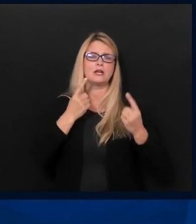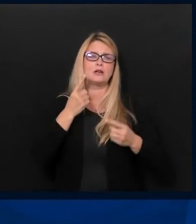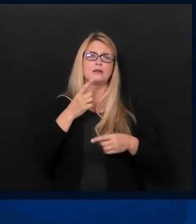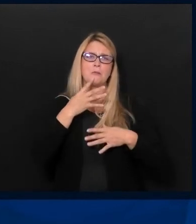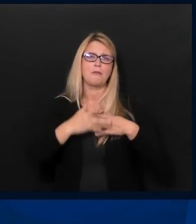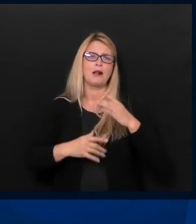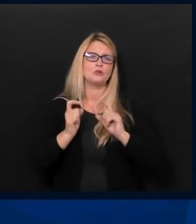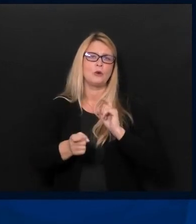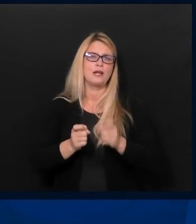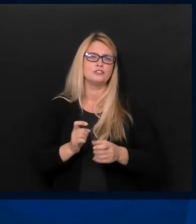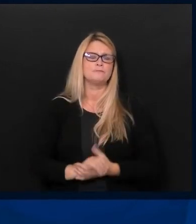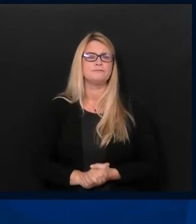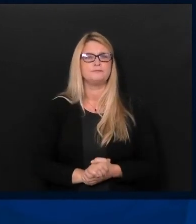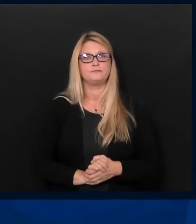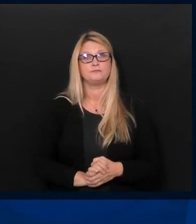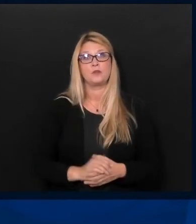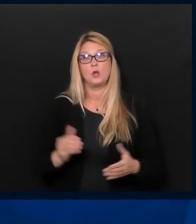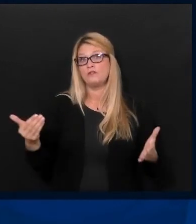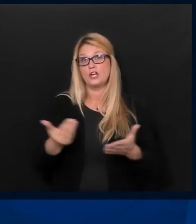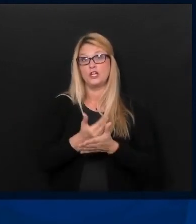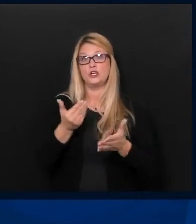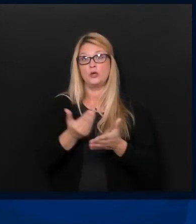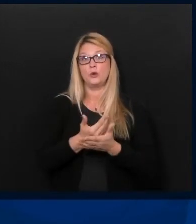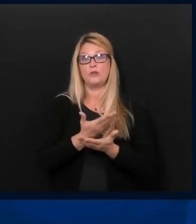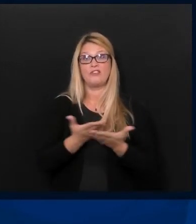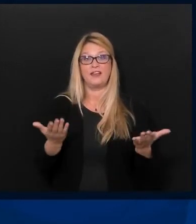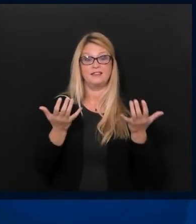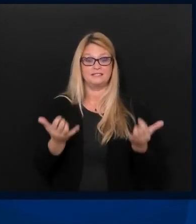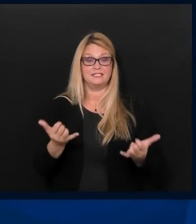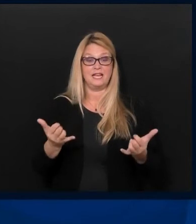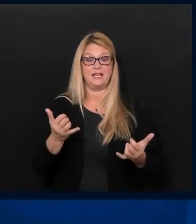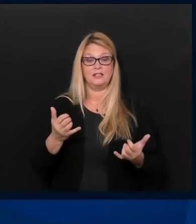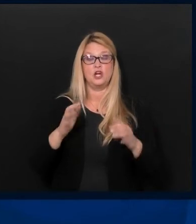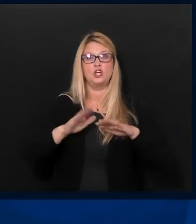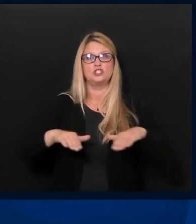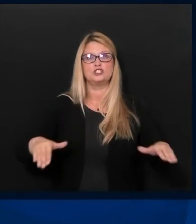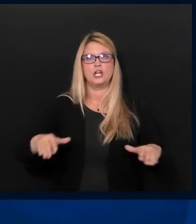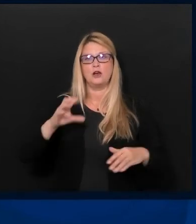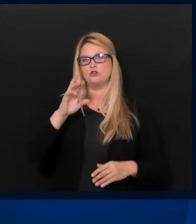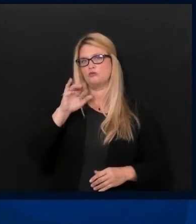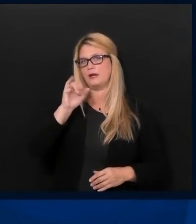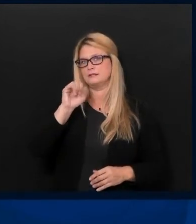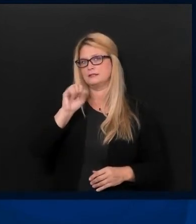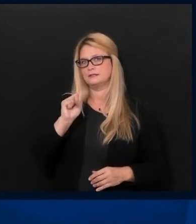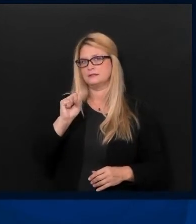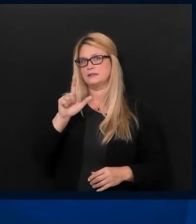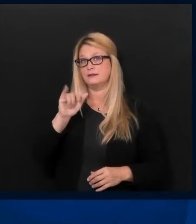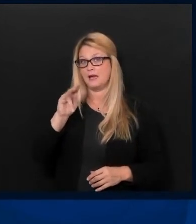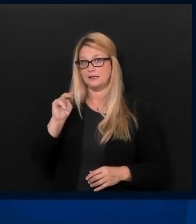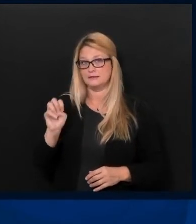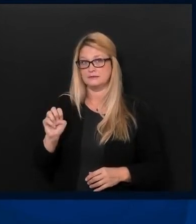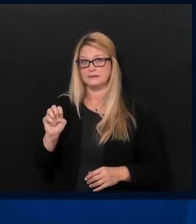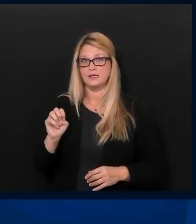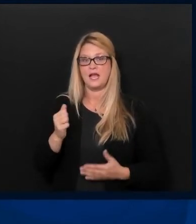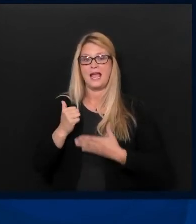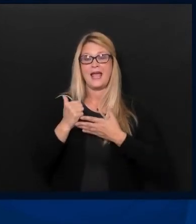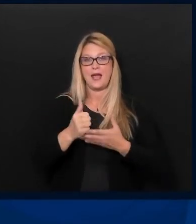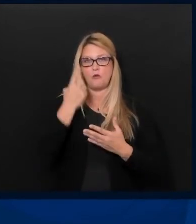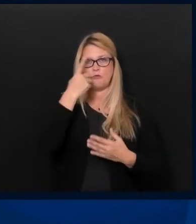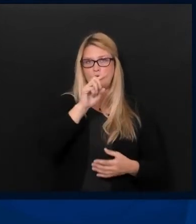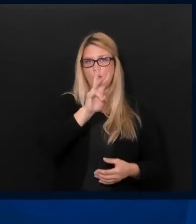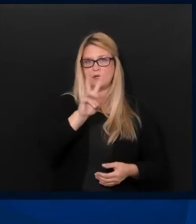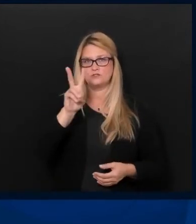important. We have a new aspect today called a Child Crisis Line. Help for West Virginia now